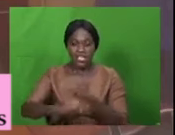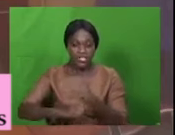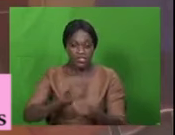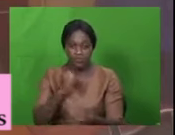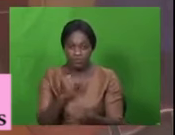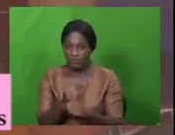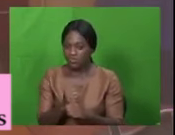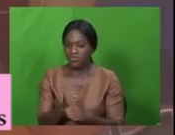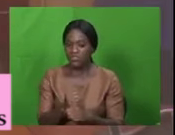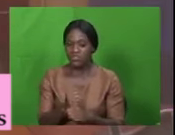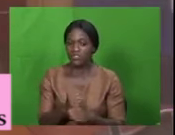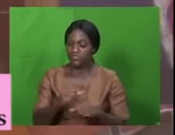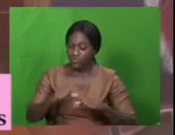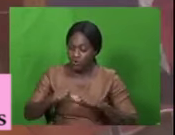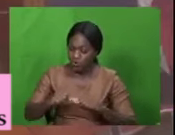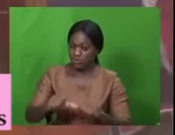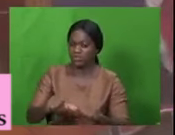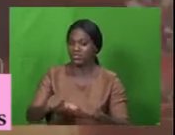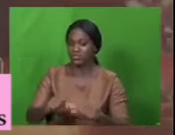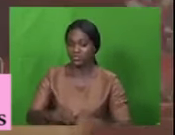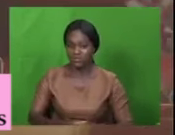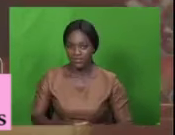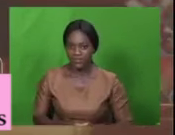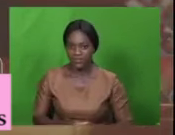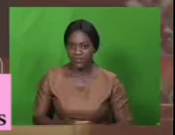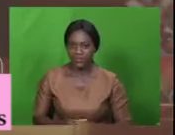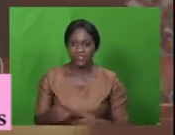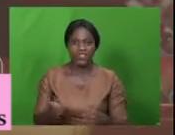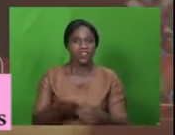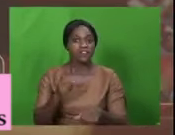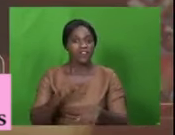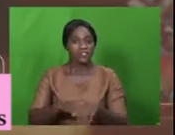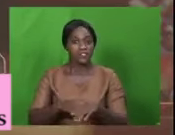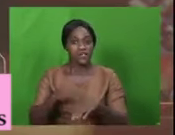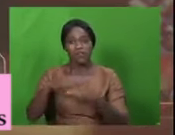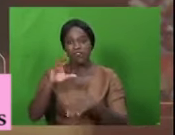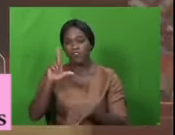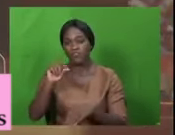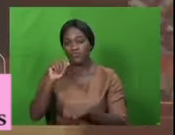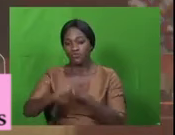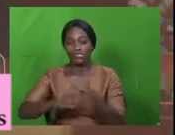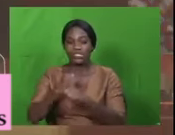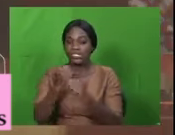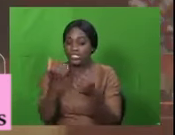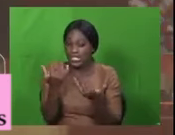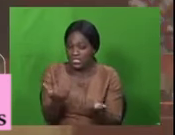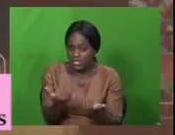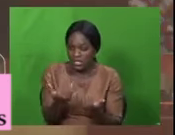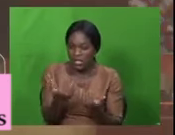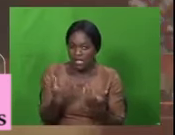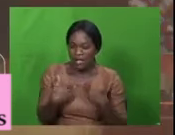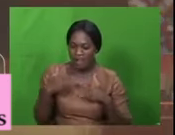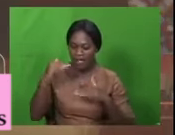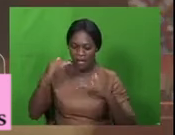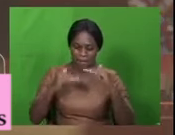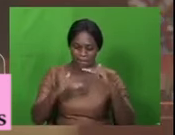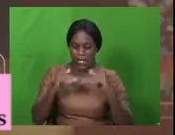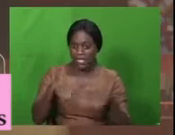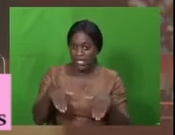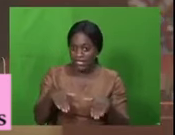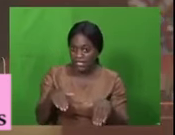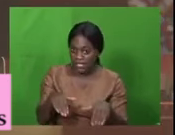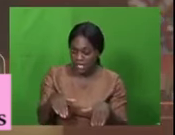a row. For the first time in over 20 years, the balance of trade, that is the difference between